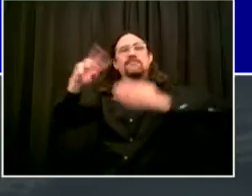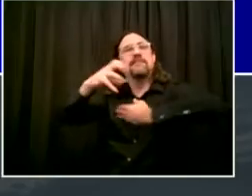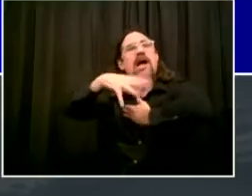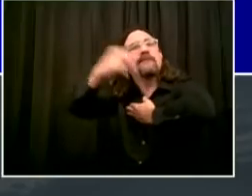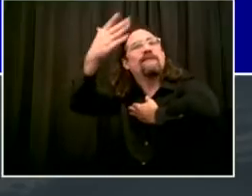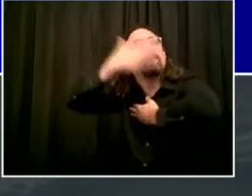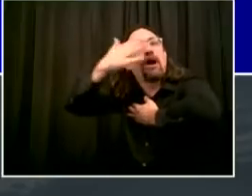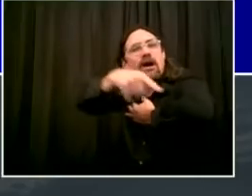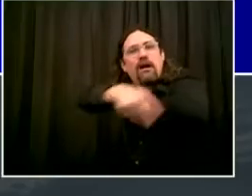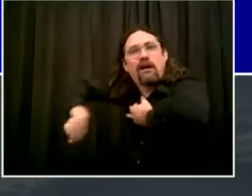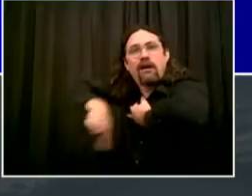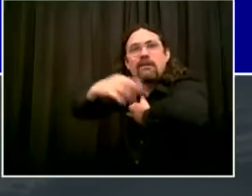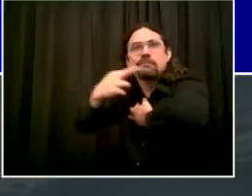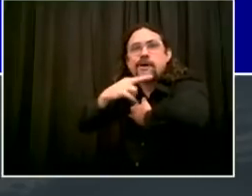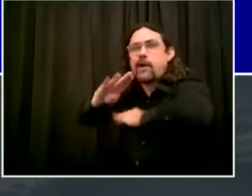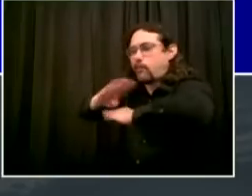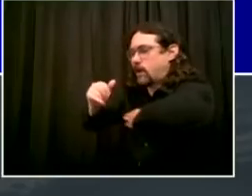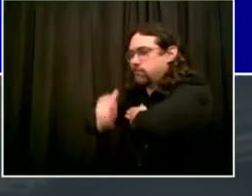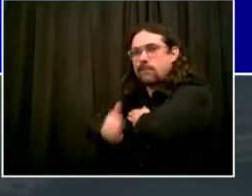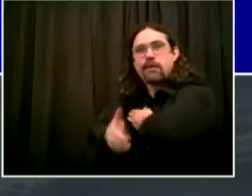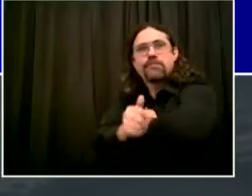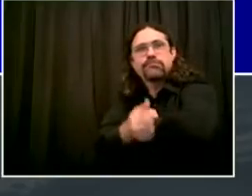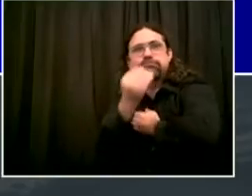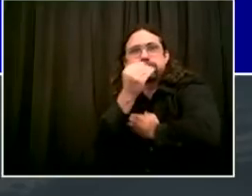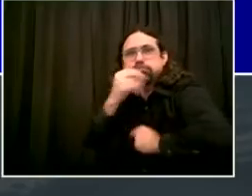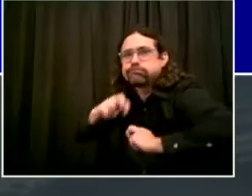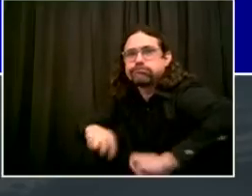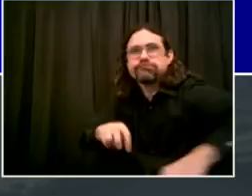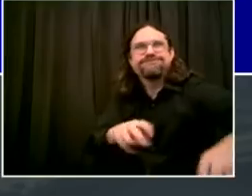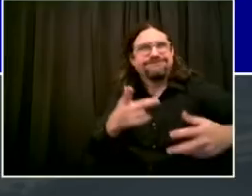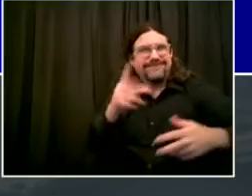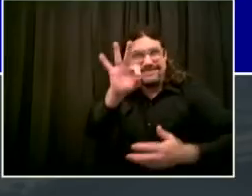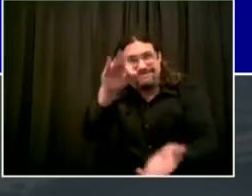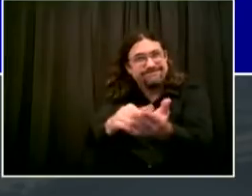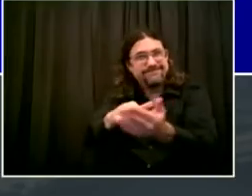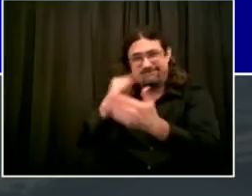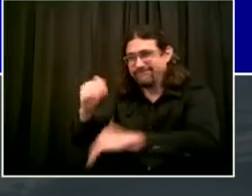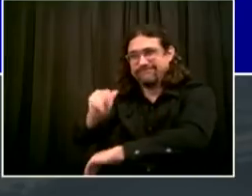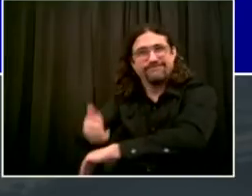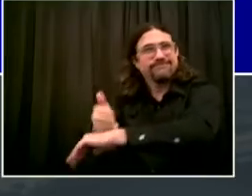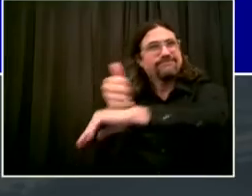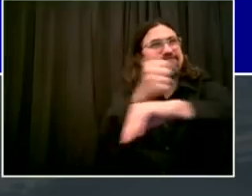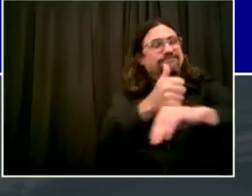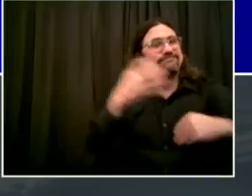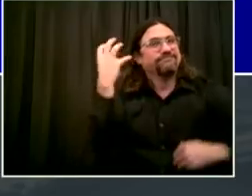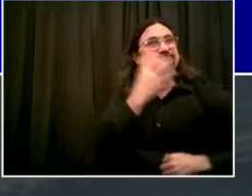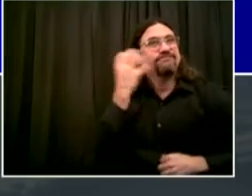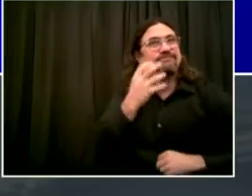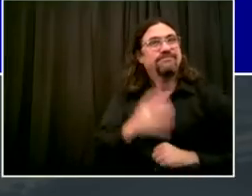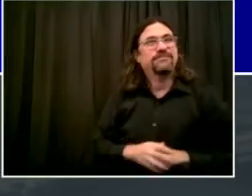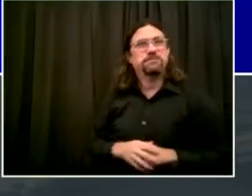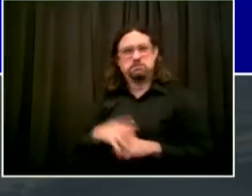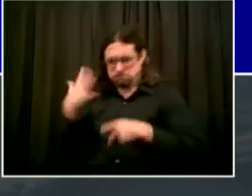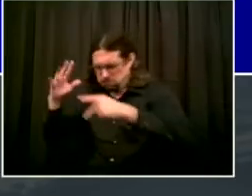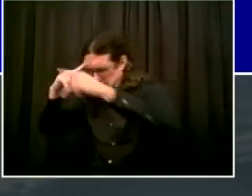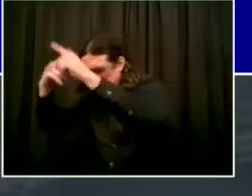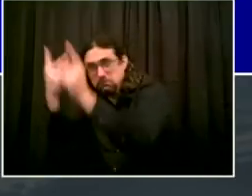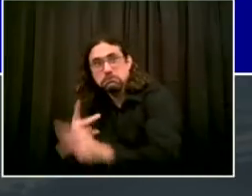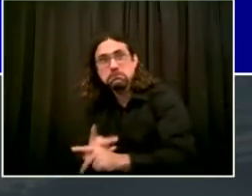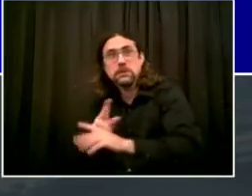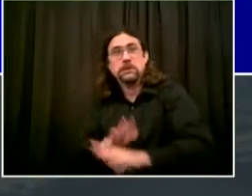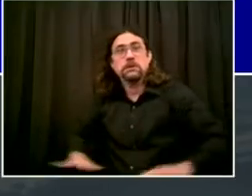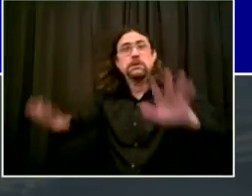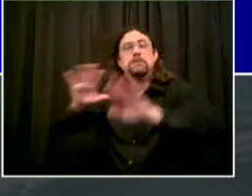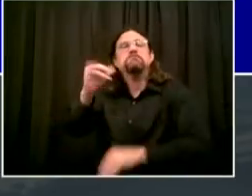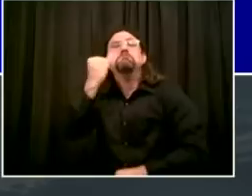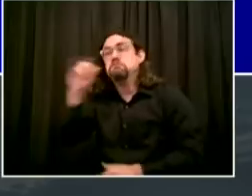and the number of people they employ, so we could come up with a projection of how many jobs have been saved. And I want to tell you, just in the last few